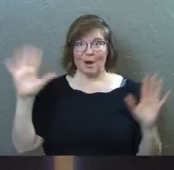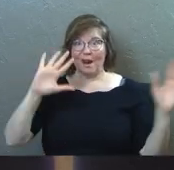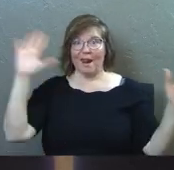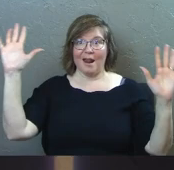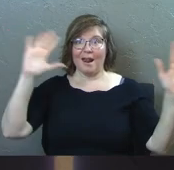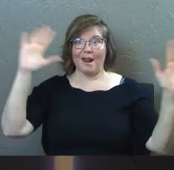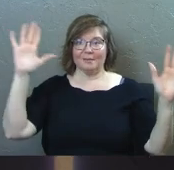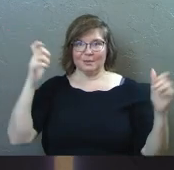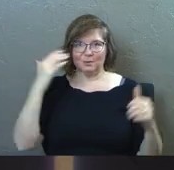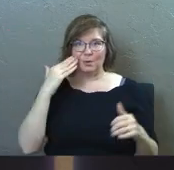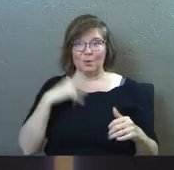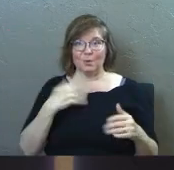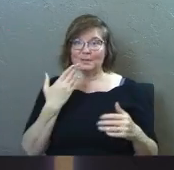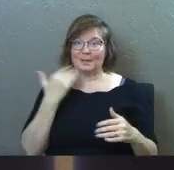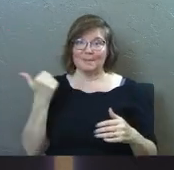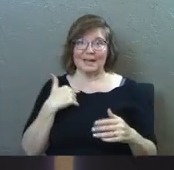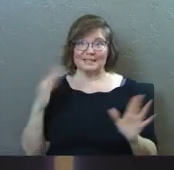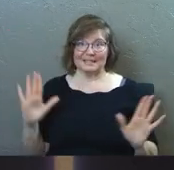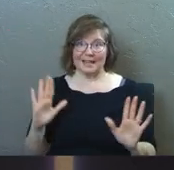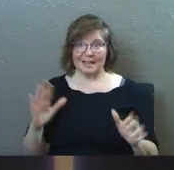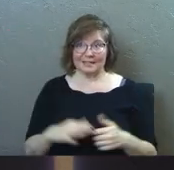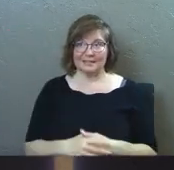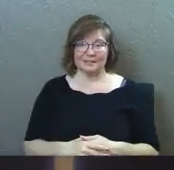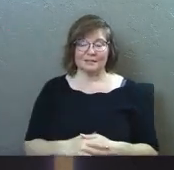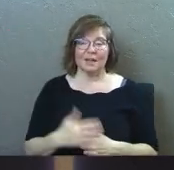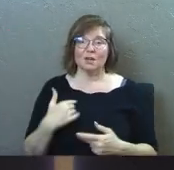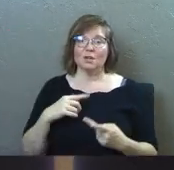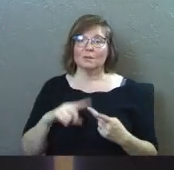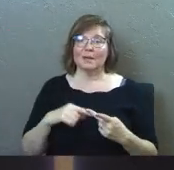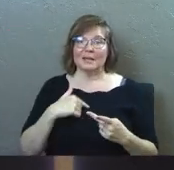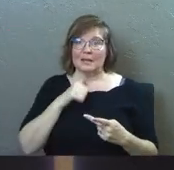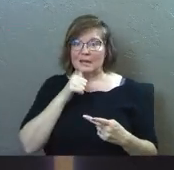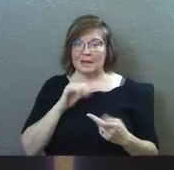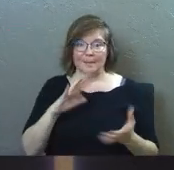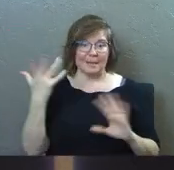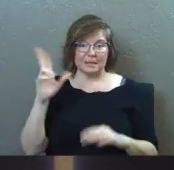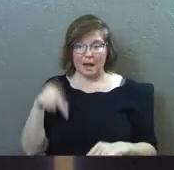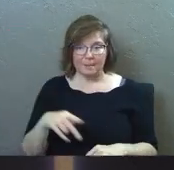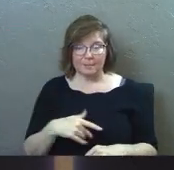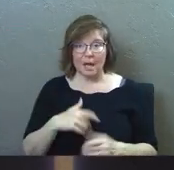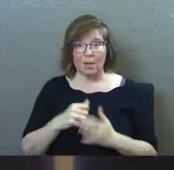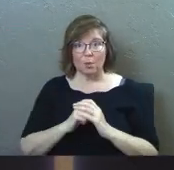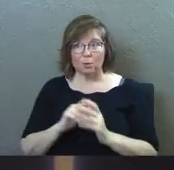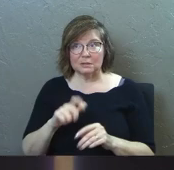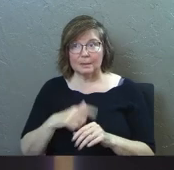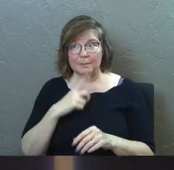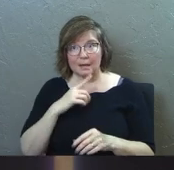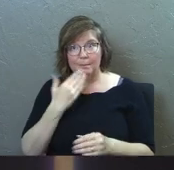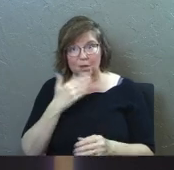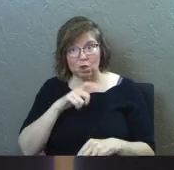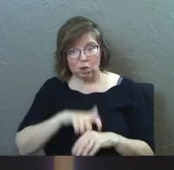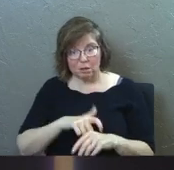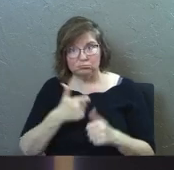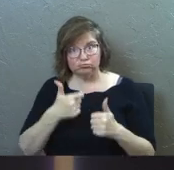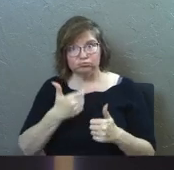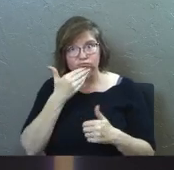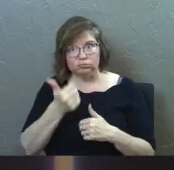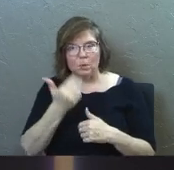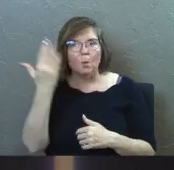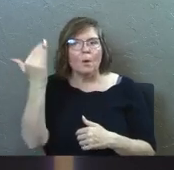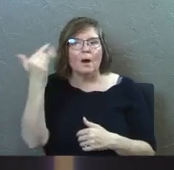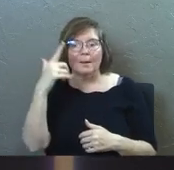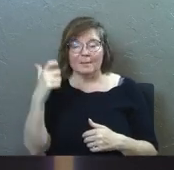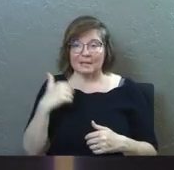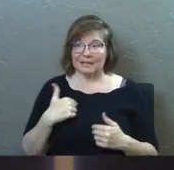hands waving because you know those are the best Sundays. And you guys better not blow it. And the worship team, you guys better be on top of it.